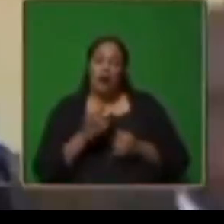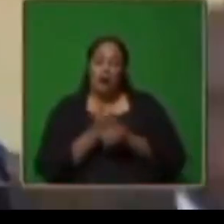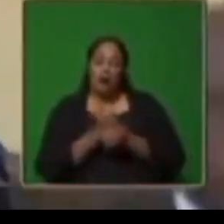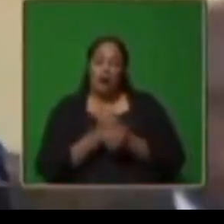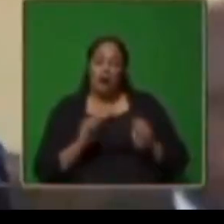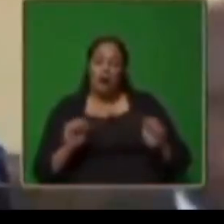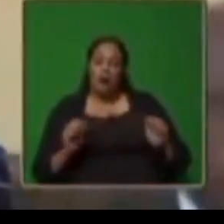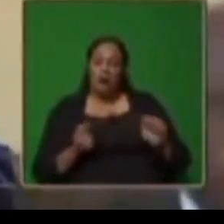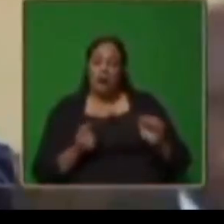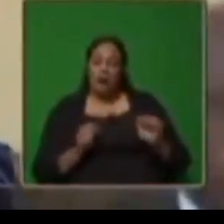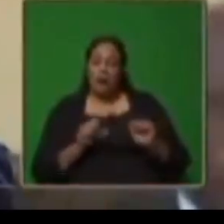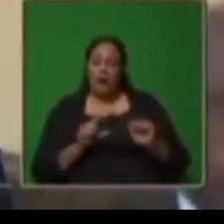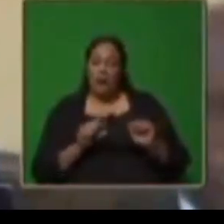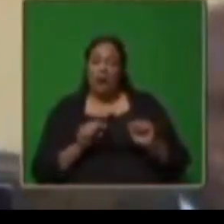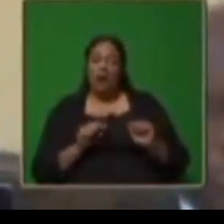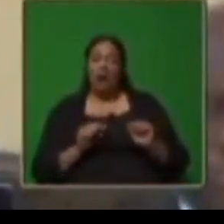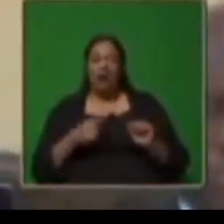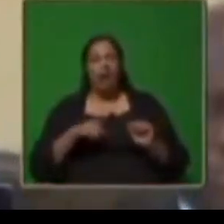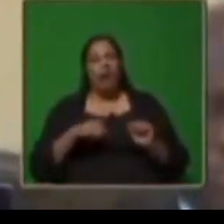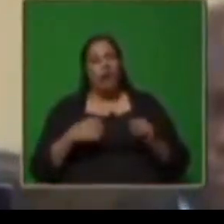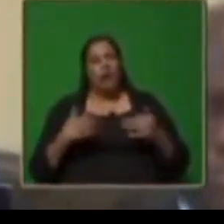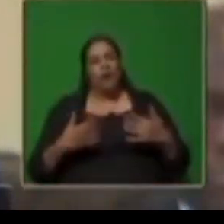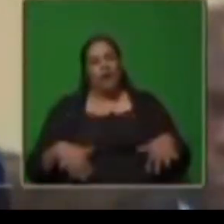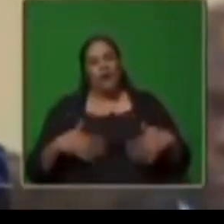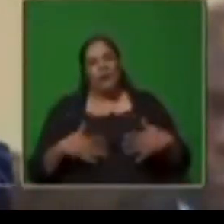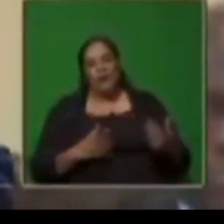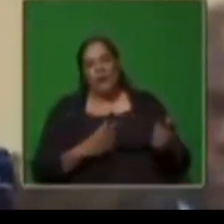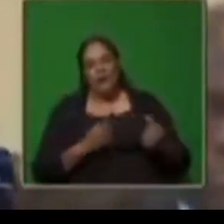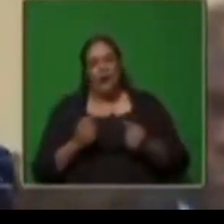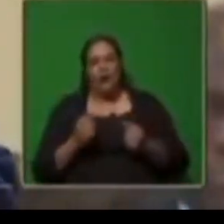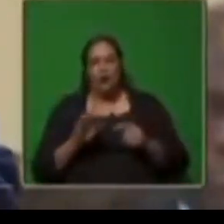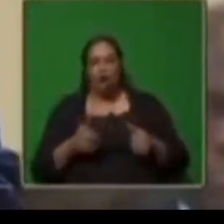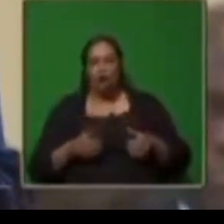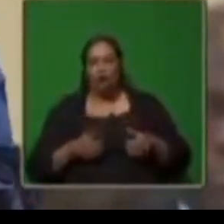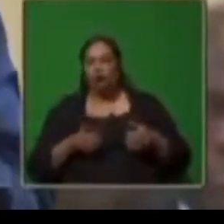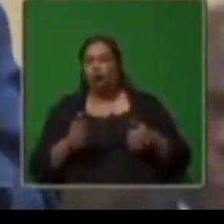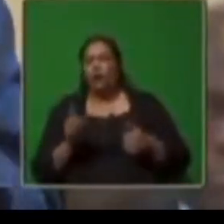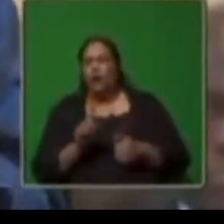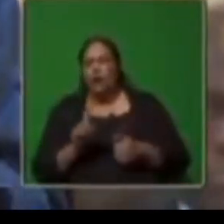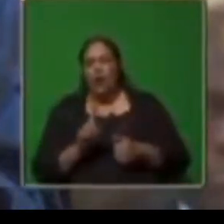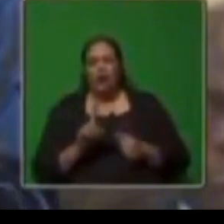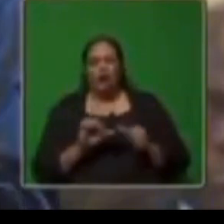democracy, we've been instrumental in restoring